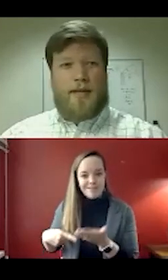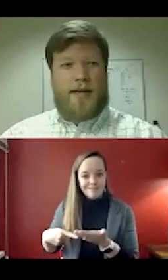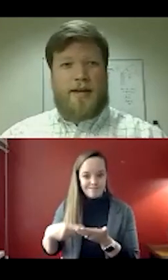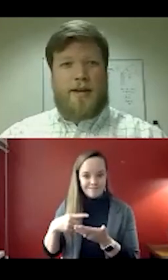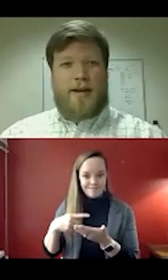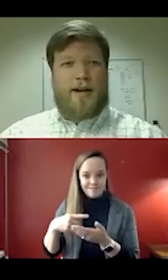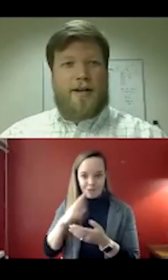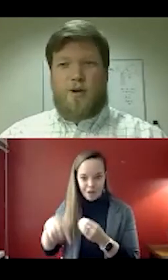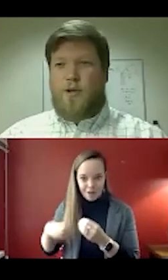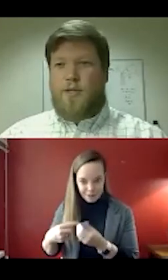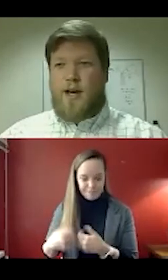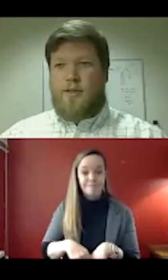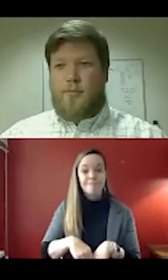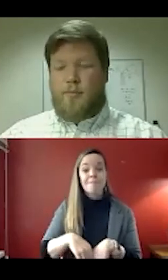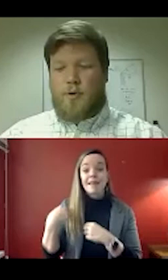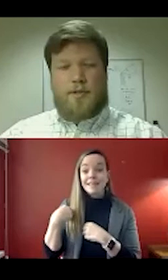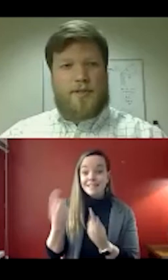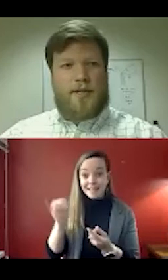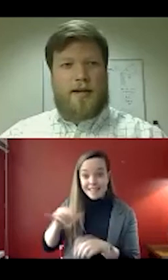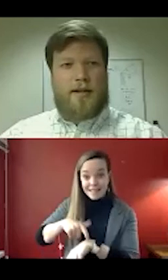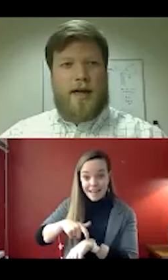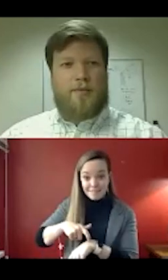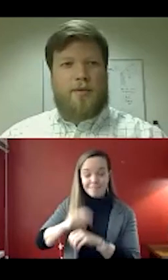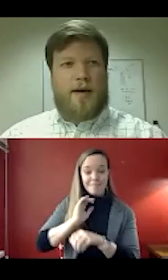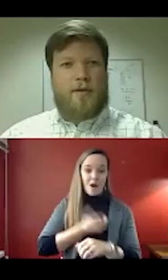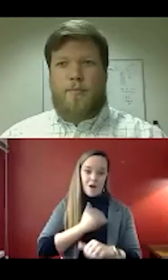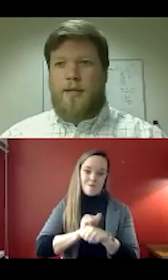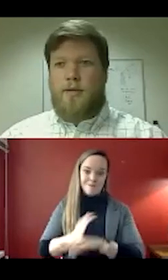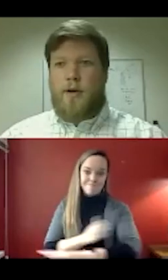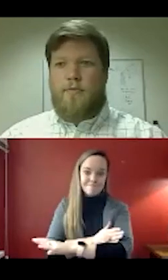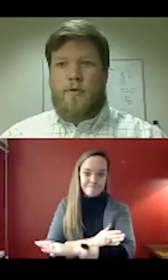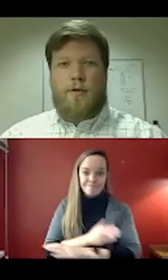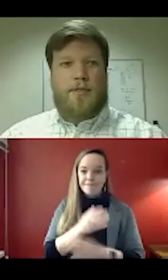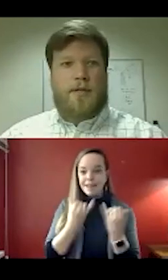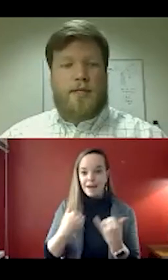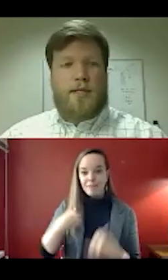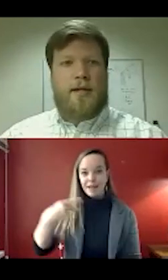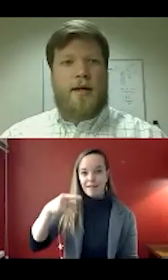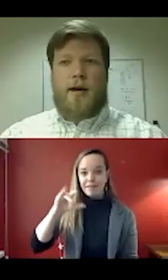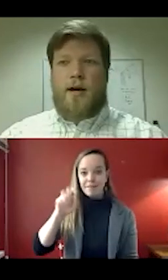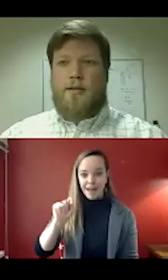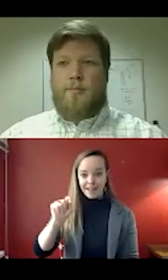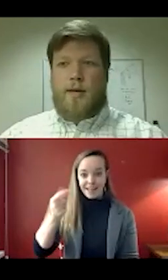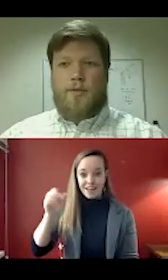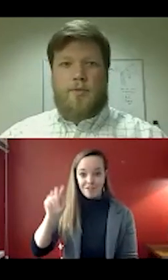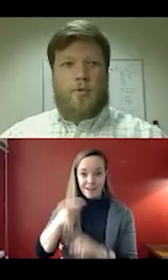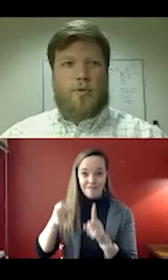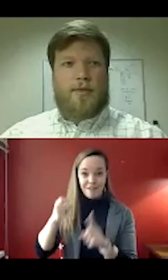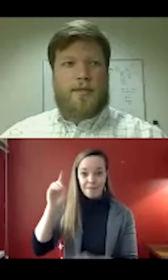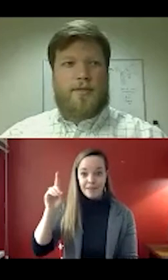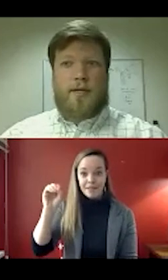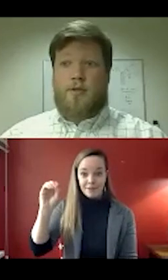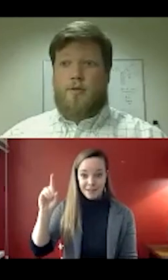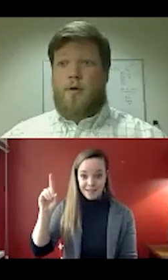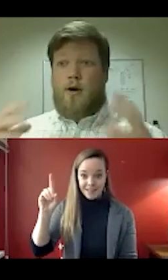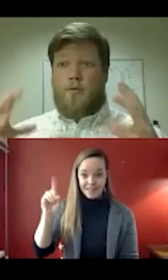to say that our work has gotten a little bit more sophisticated, and we have a pilot grant from the DoD to be able to incorporate